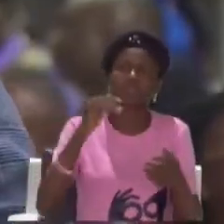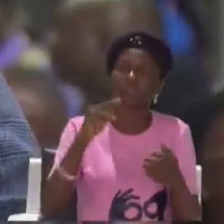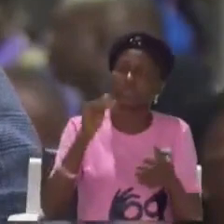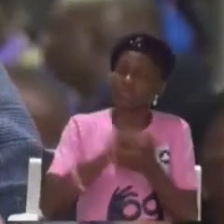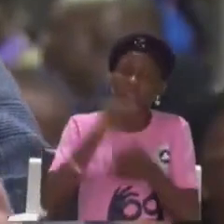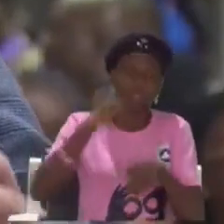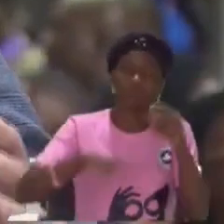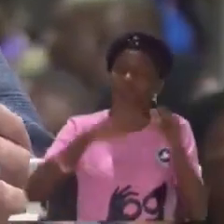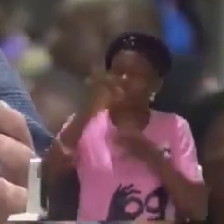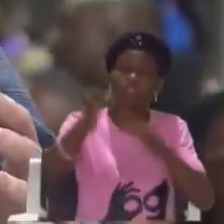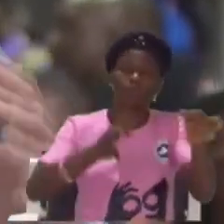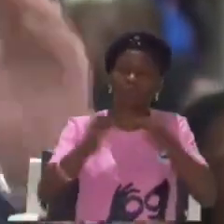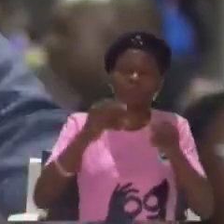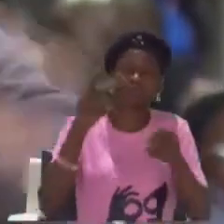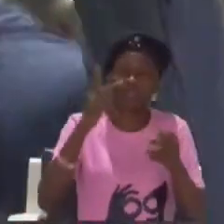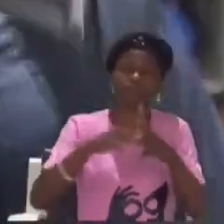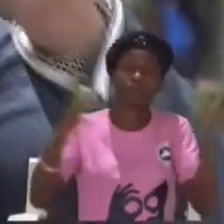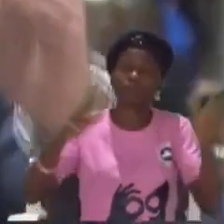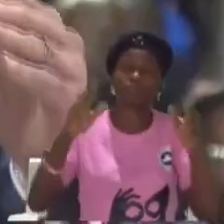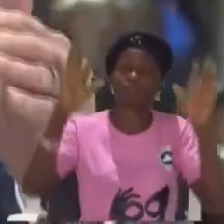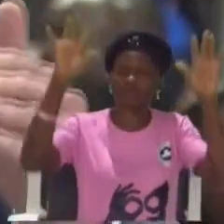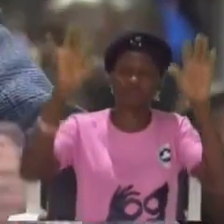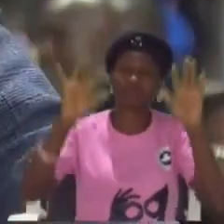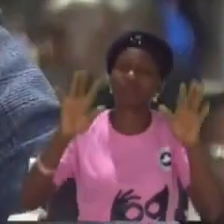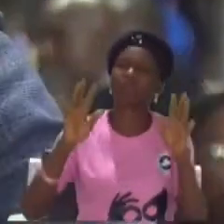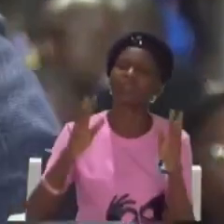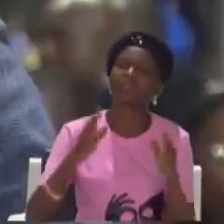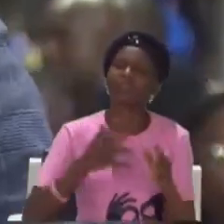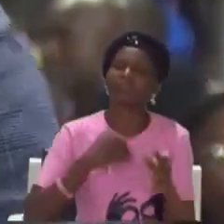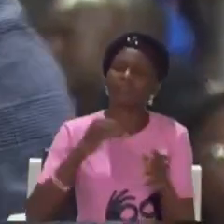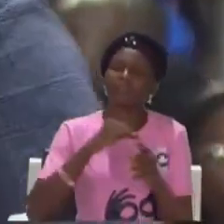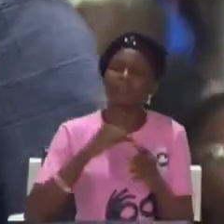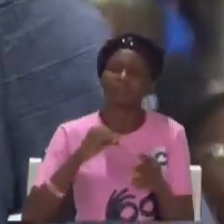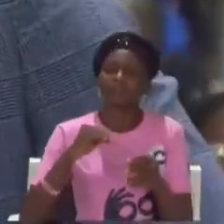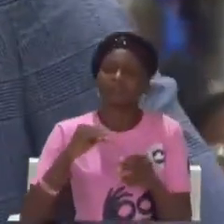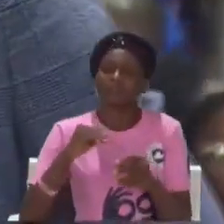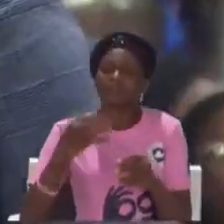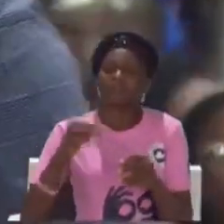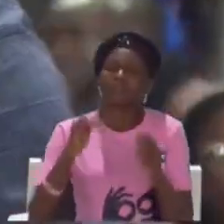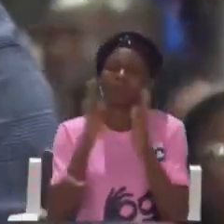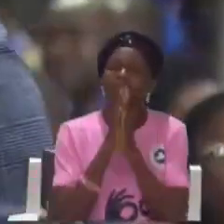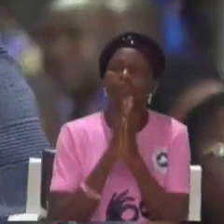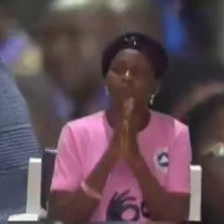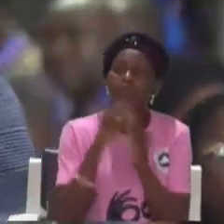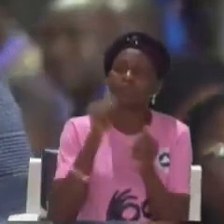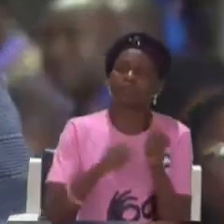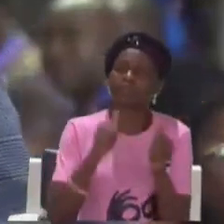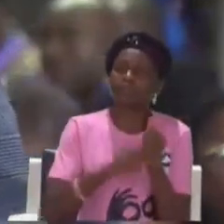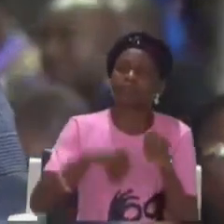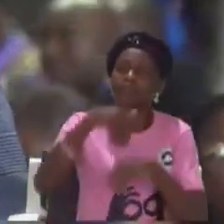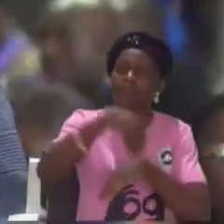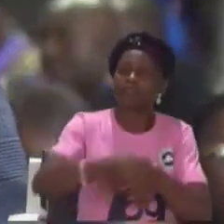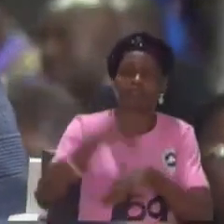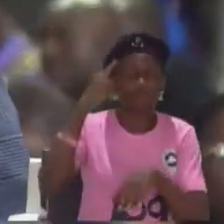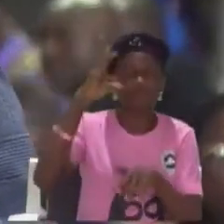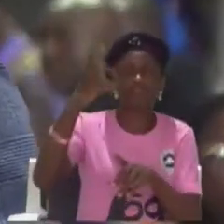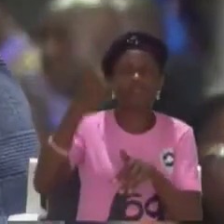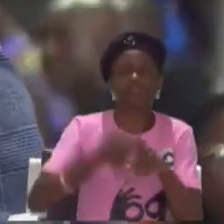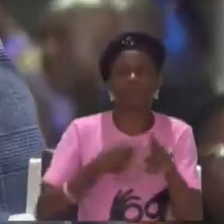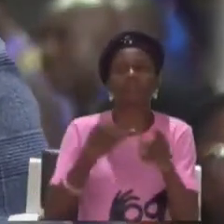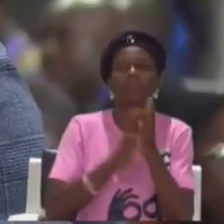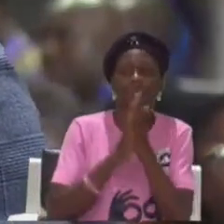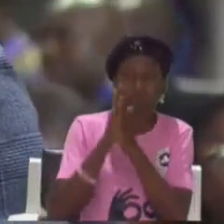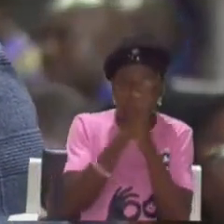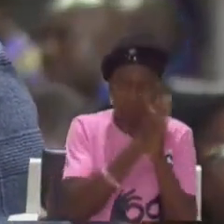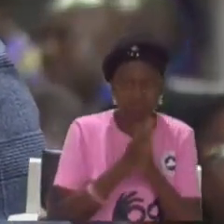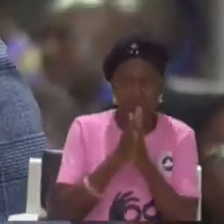inexplainable. And our faith grew together, and we would pray. Every single night for 6 months, we would pray.